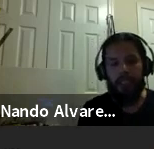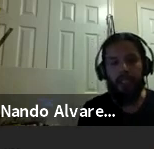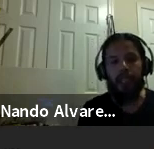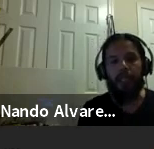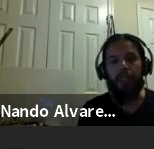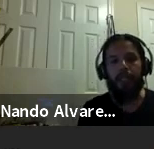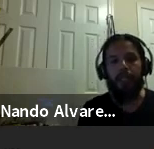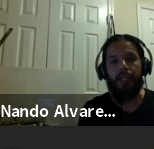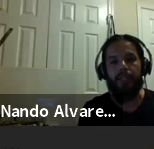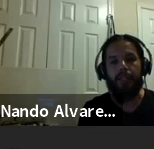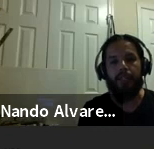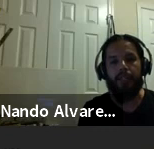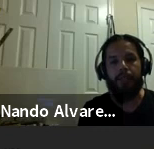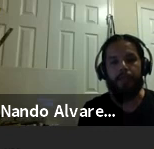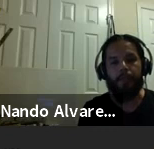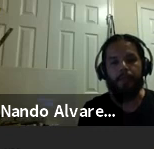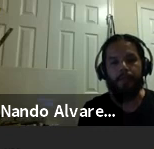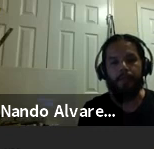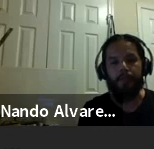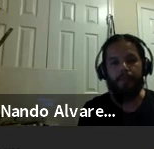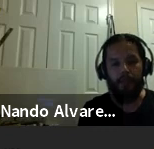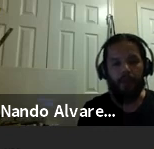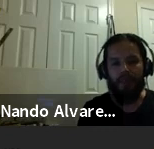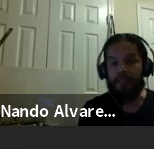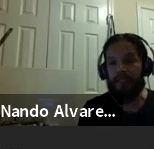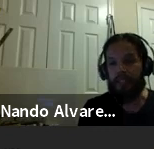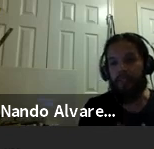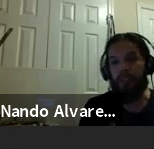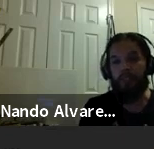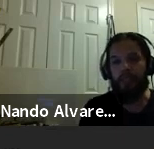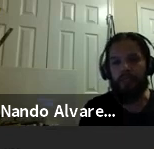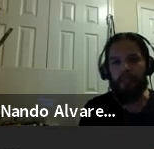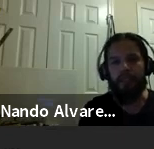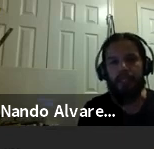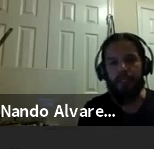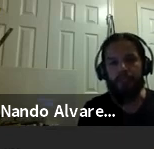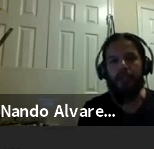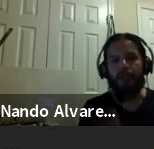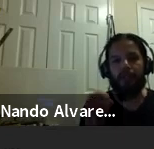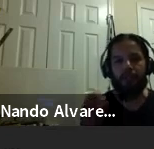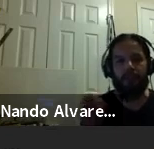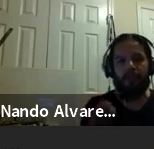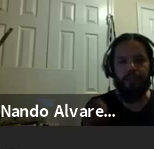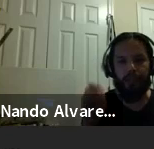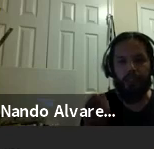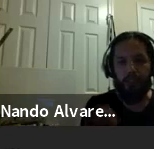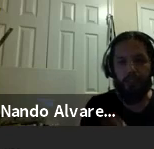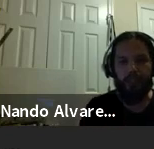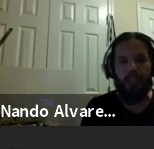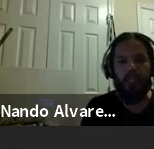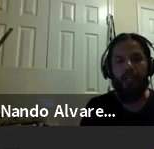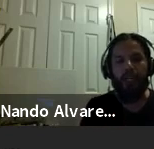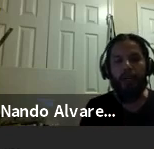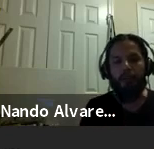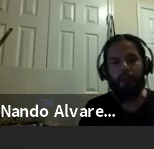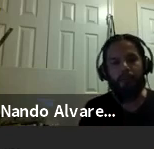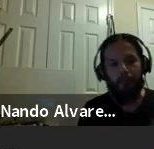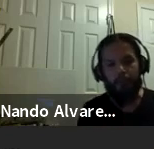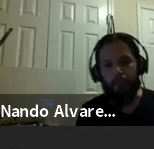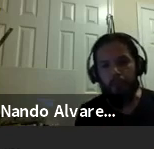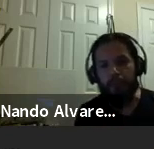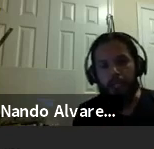city. And, you know, I think that's very relevant to have a little bit of history being